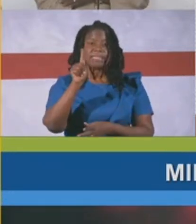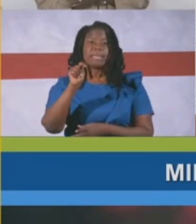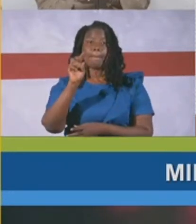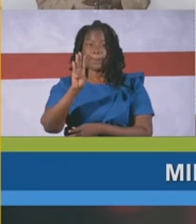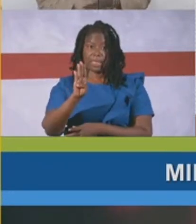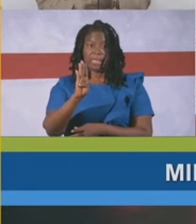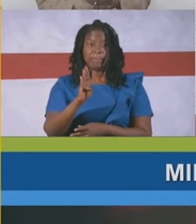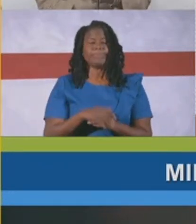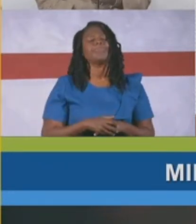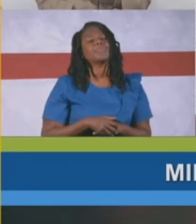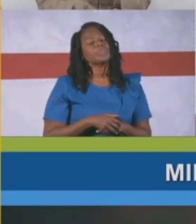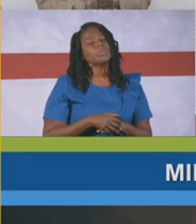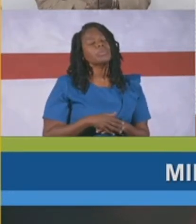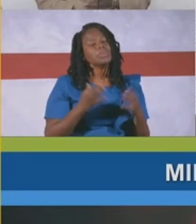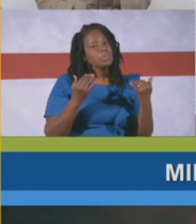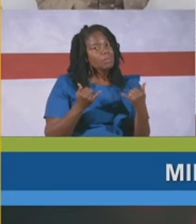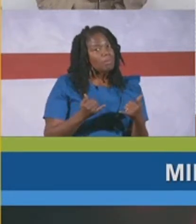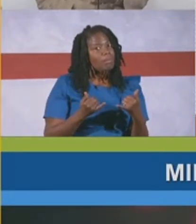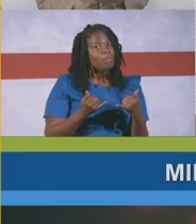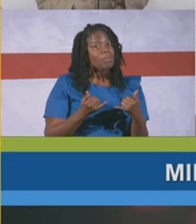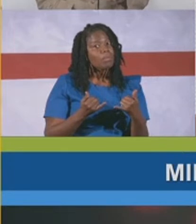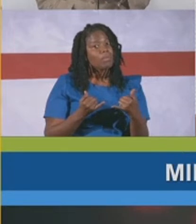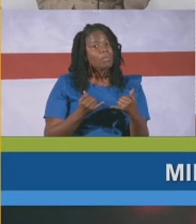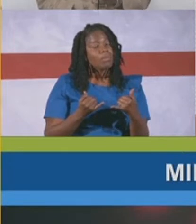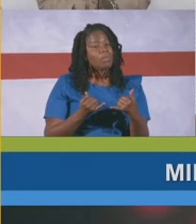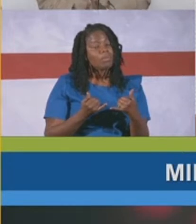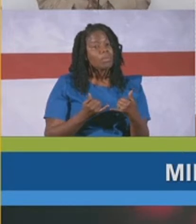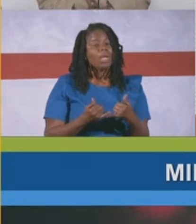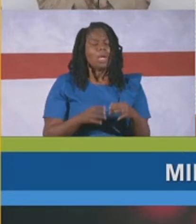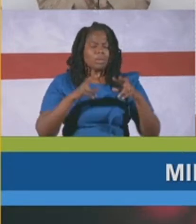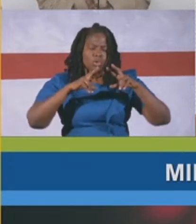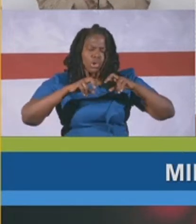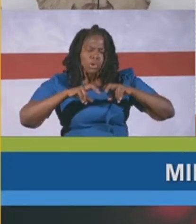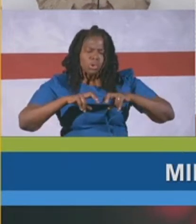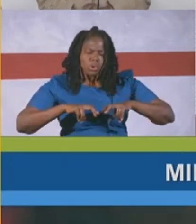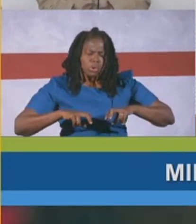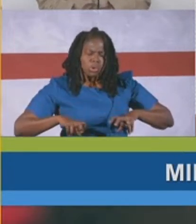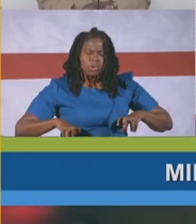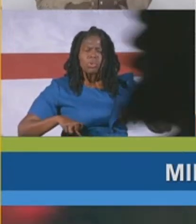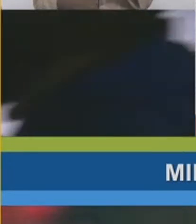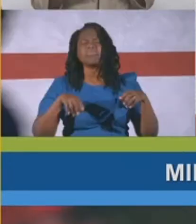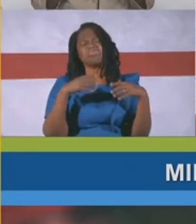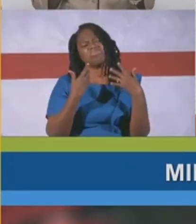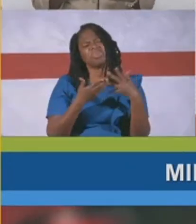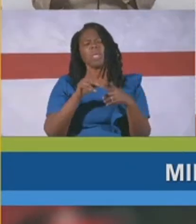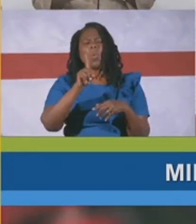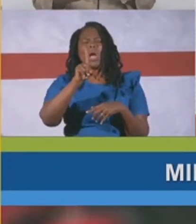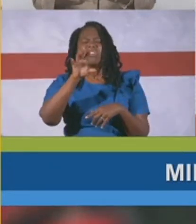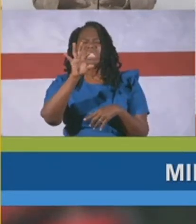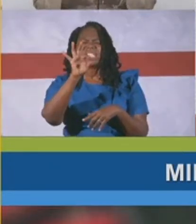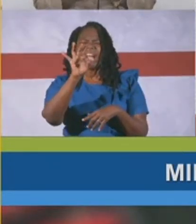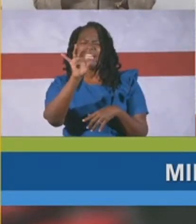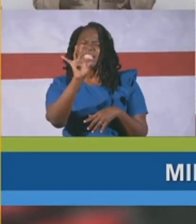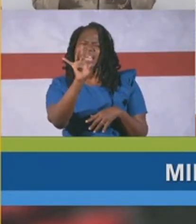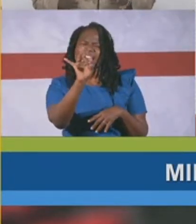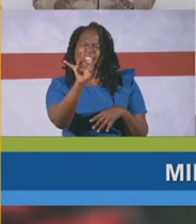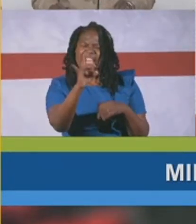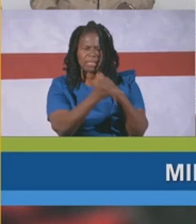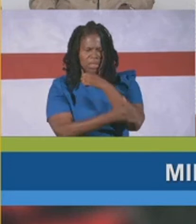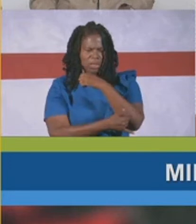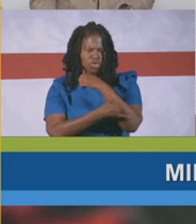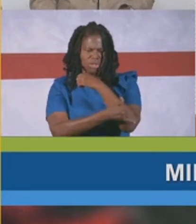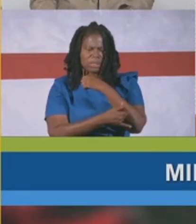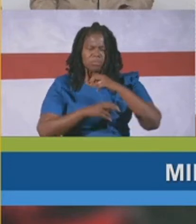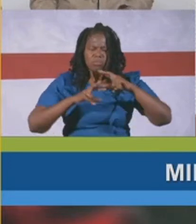TB across, at this point, over almost 200 countries, 198 countries, and looks at particular characteristics of